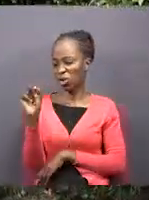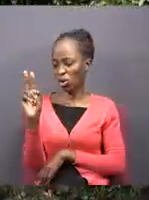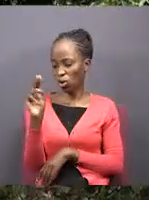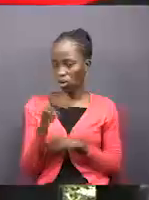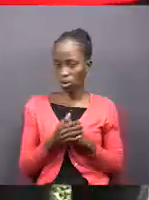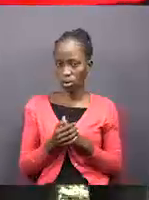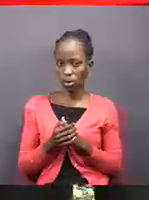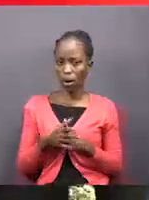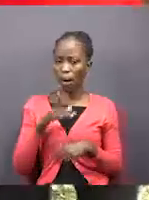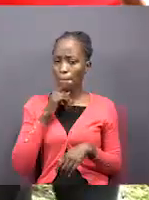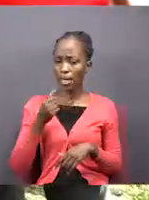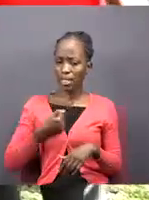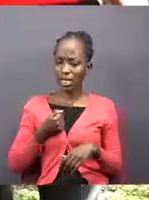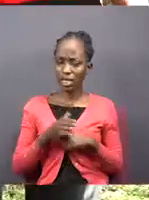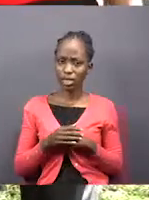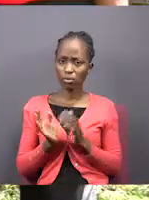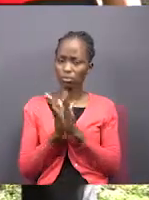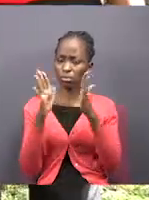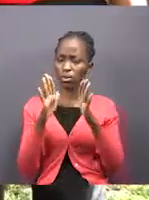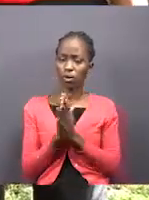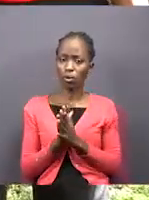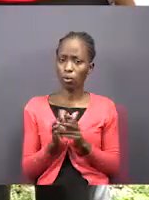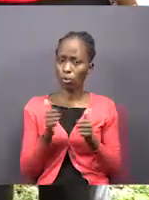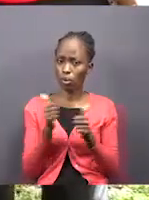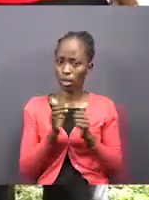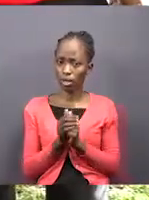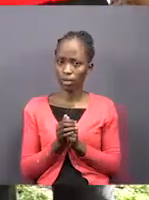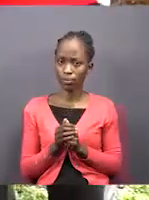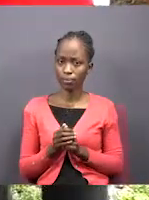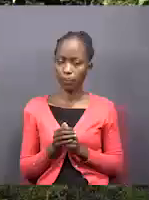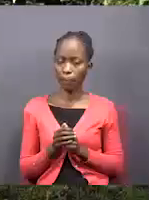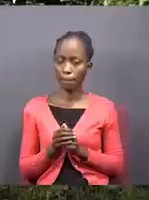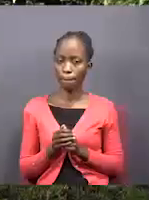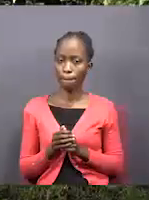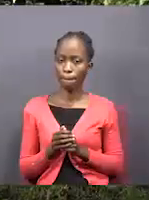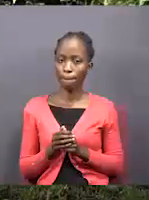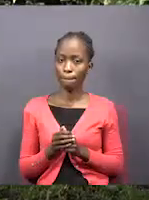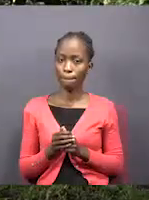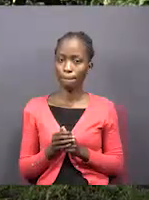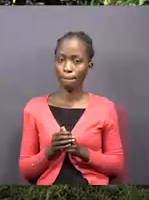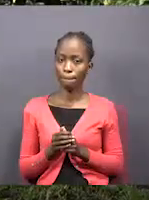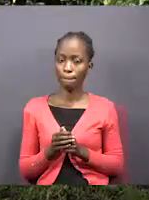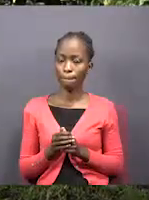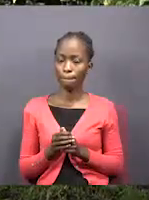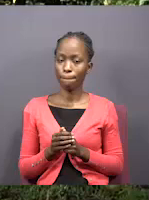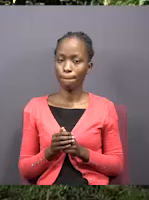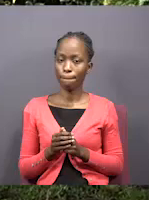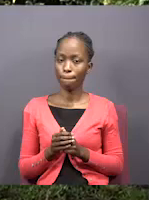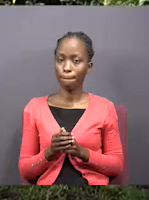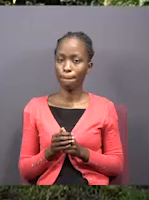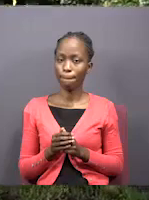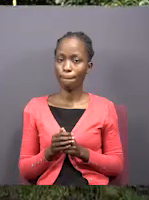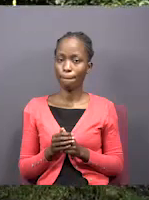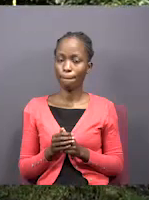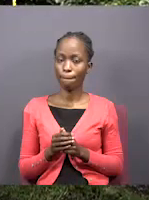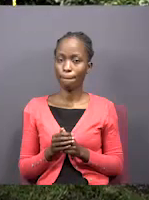No. Boys and girls, we do it nicely. We do like this. And we say, oh